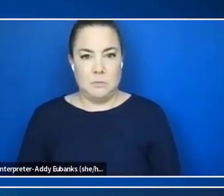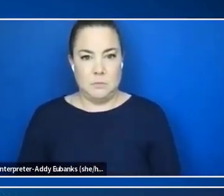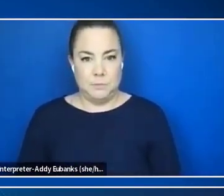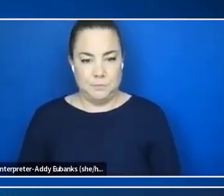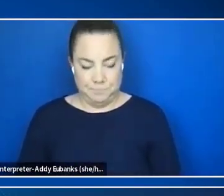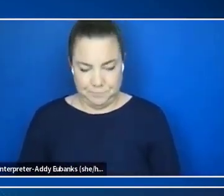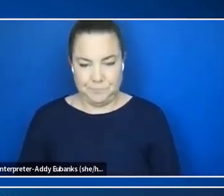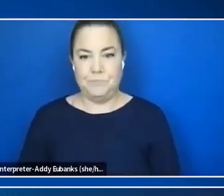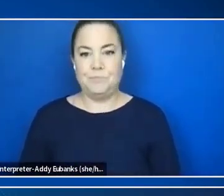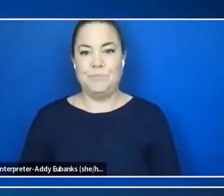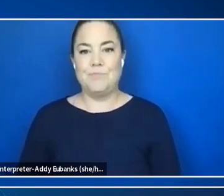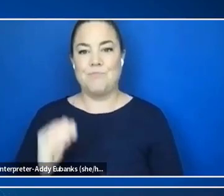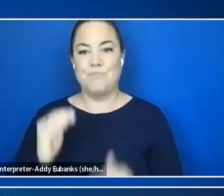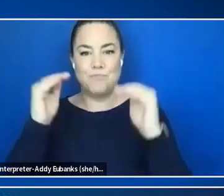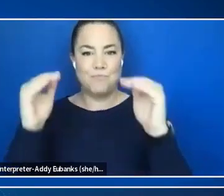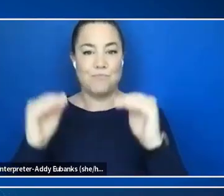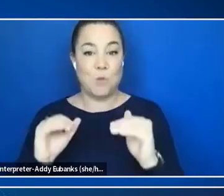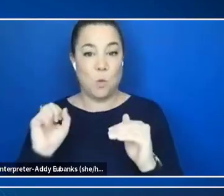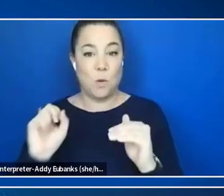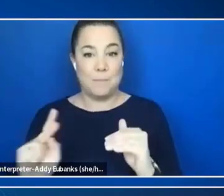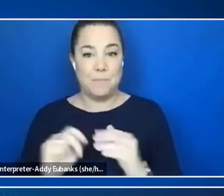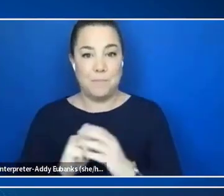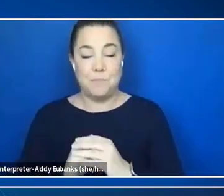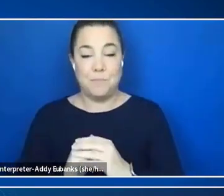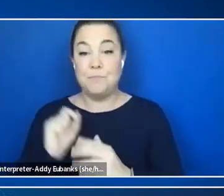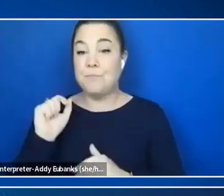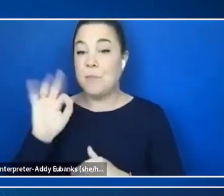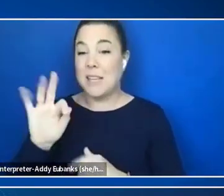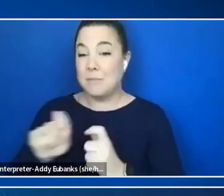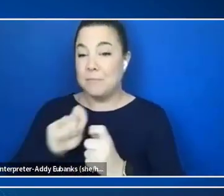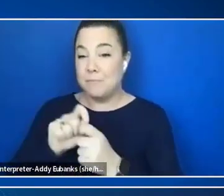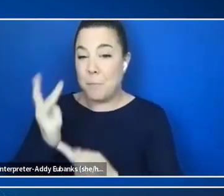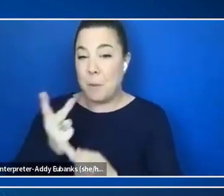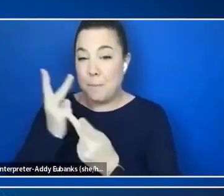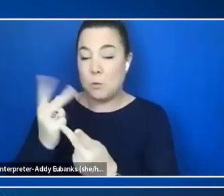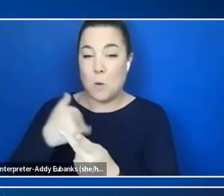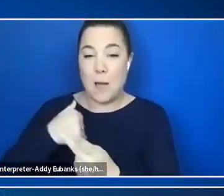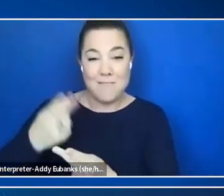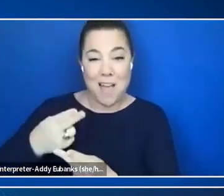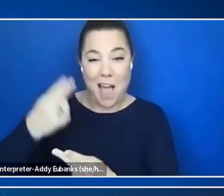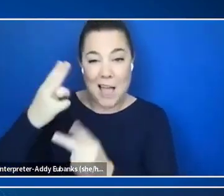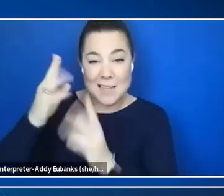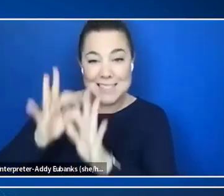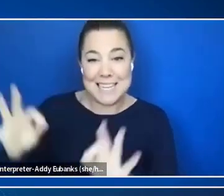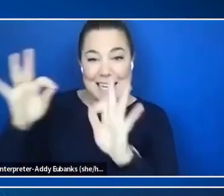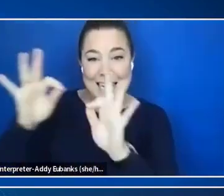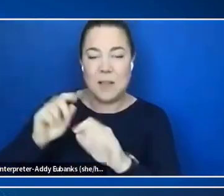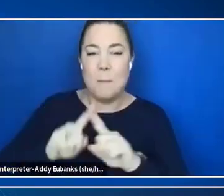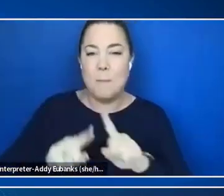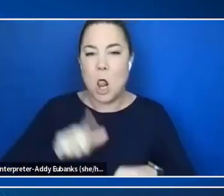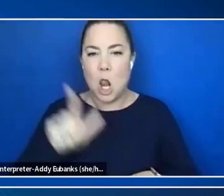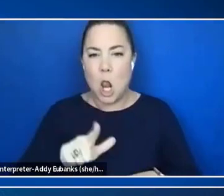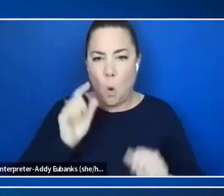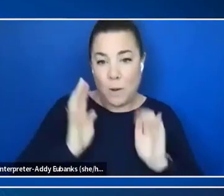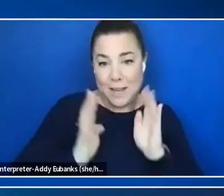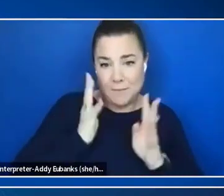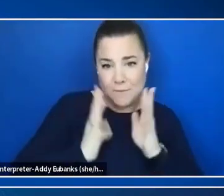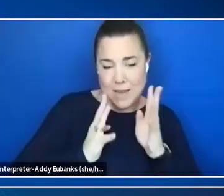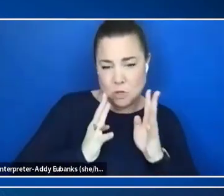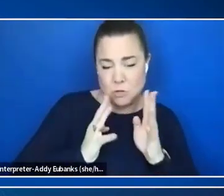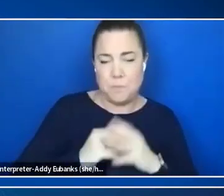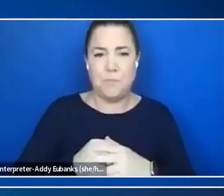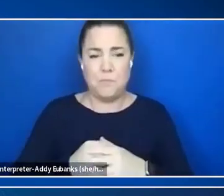Okay. So if a proposal had high significance but low innovation, would those